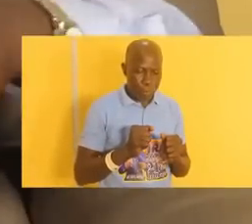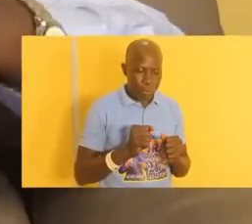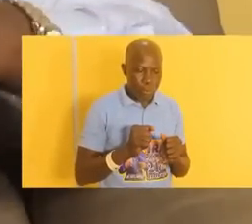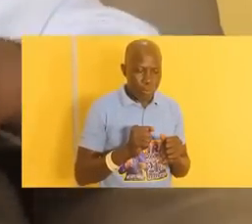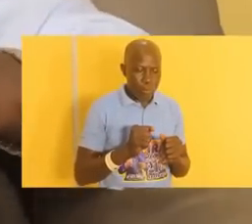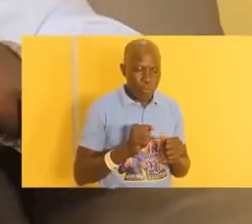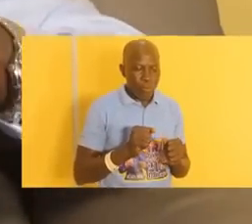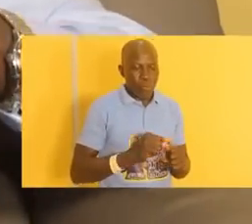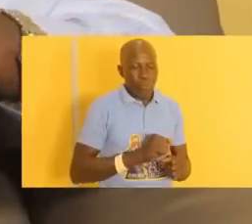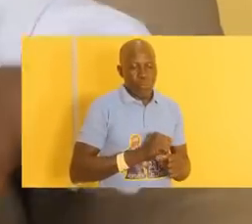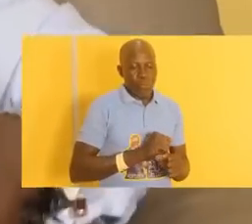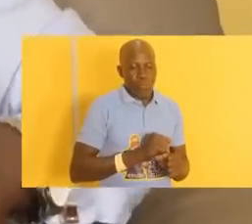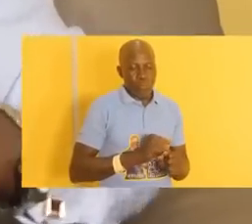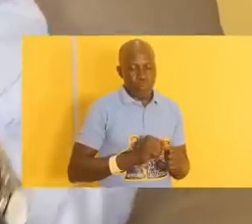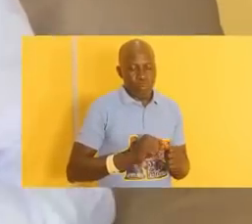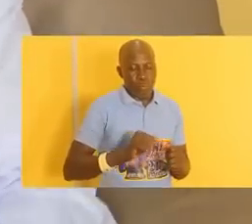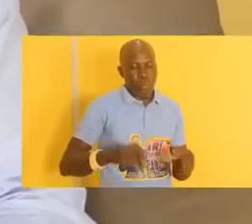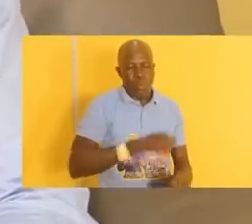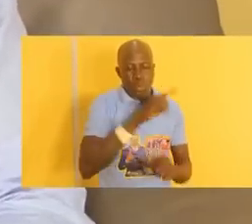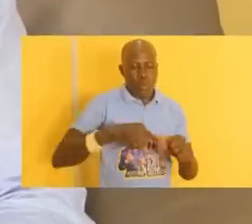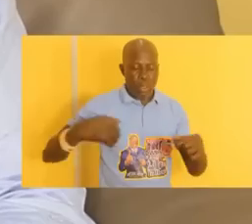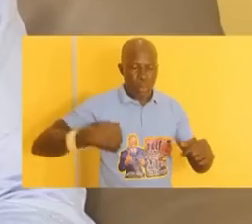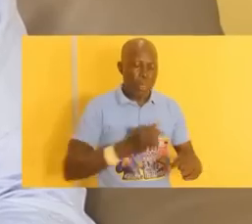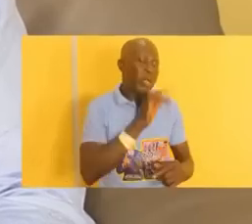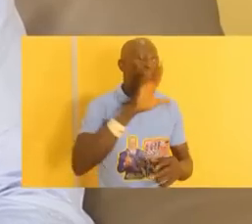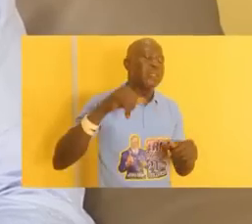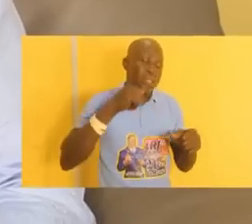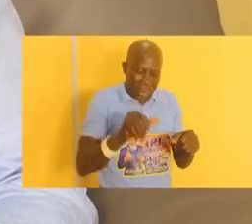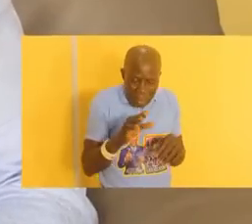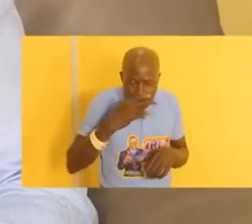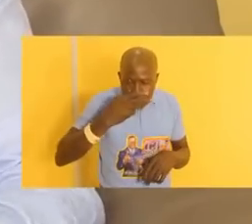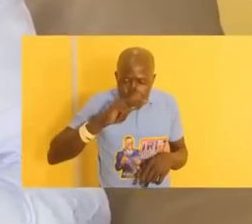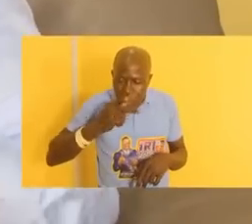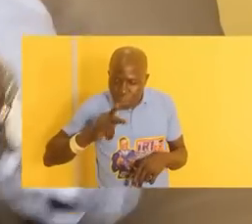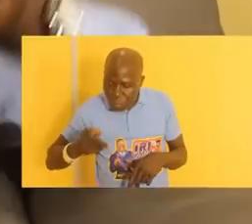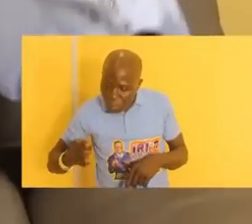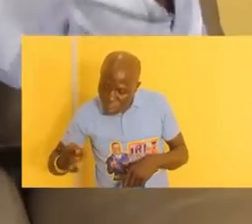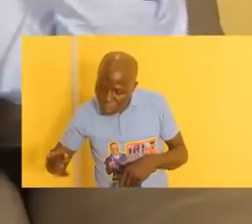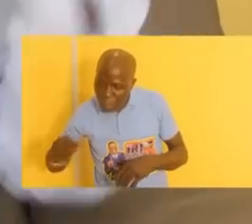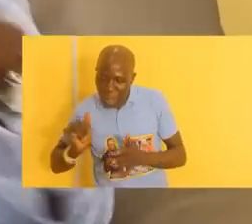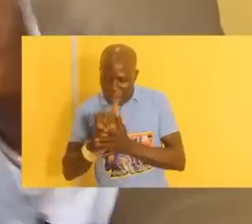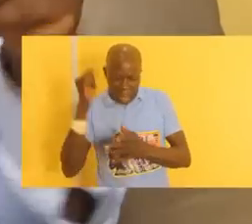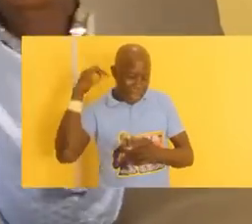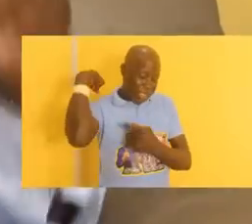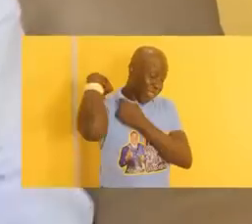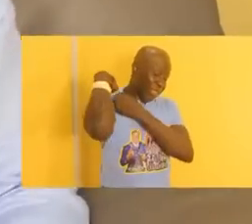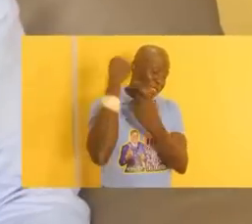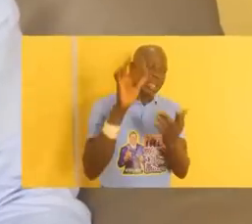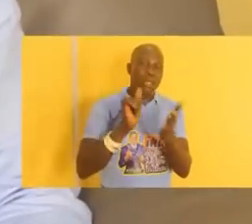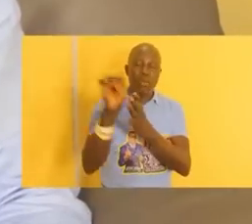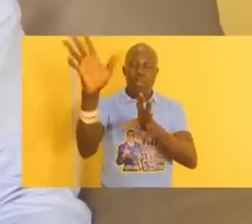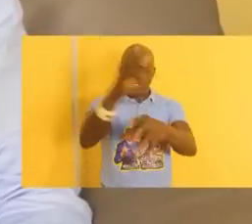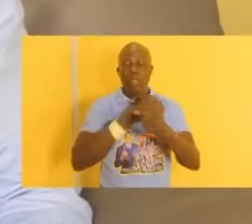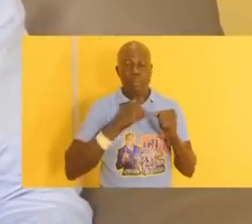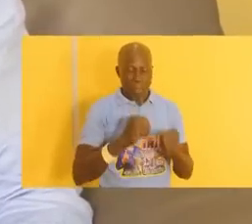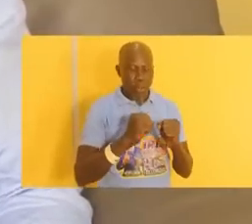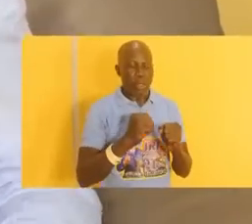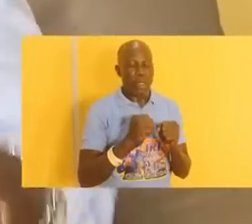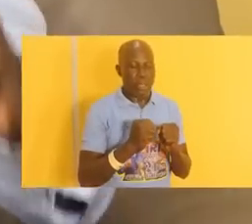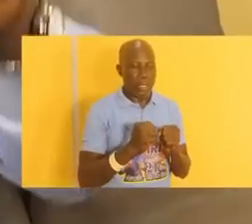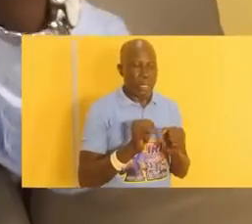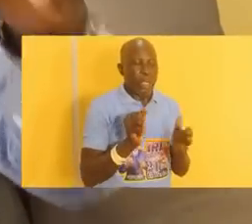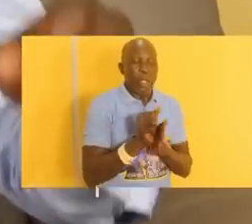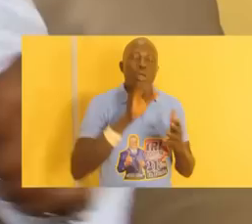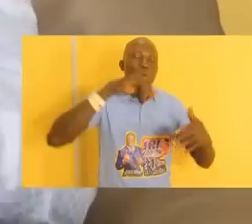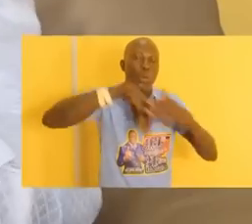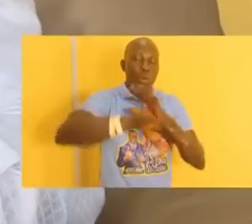30 or 20 years ta wa bi 19 years. When we are still teenagers. Lati gba yen lati bere agbara yi. That was the thing we have been receiving the power. Ta